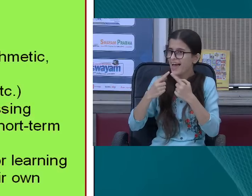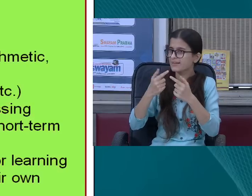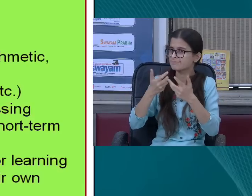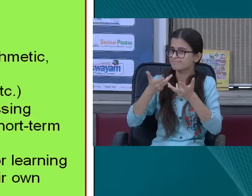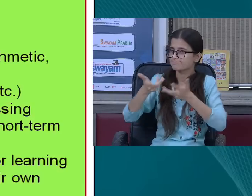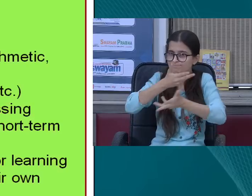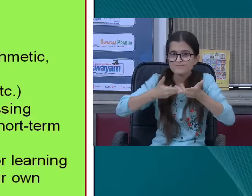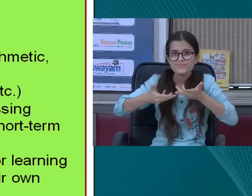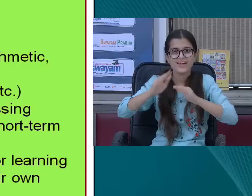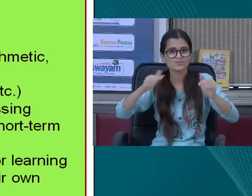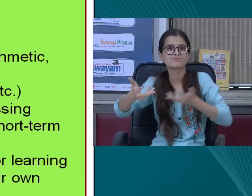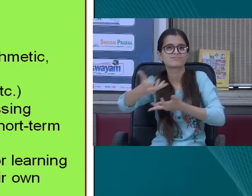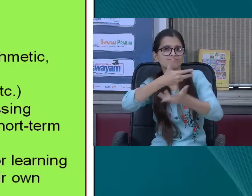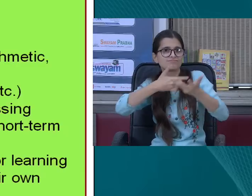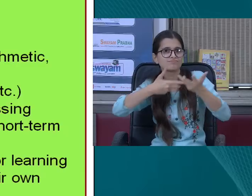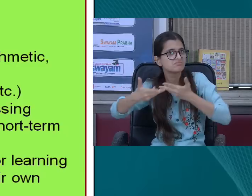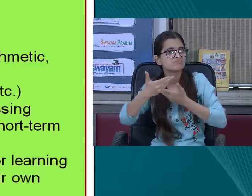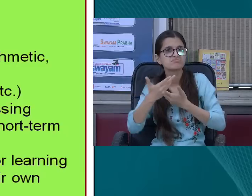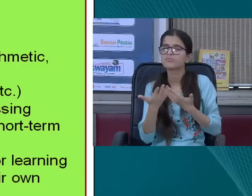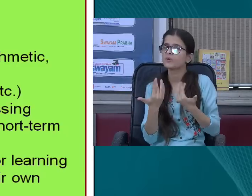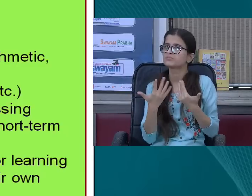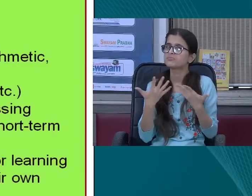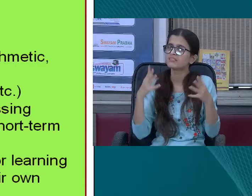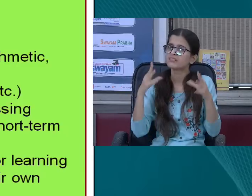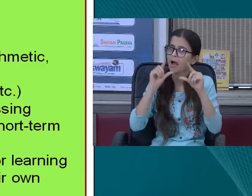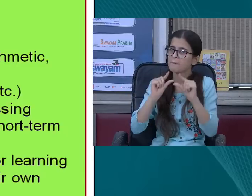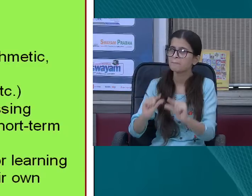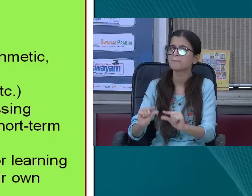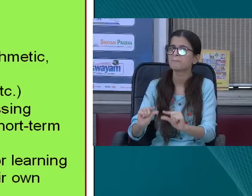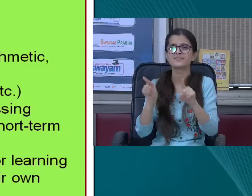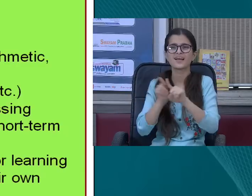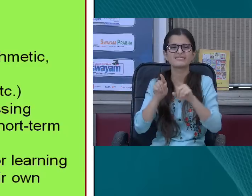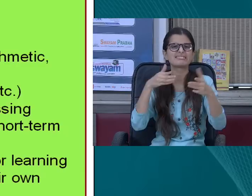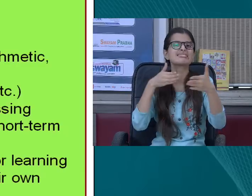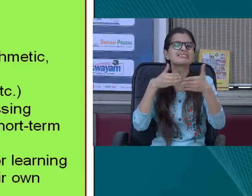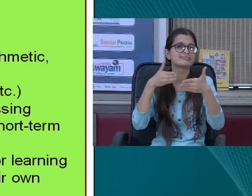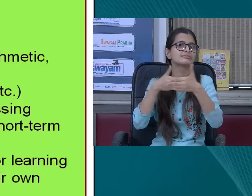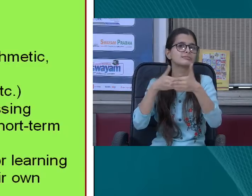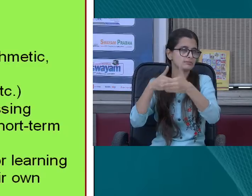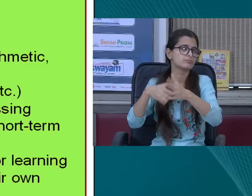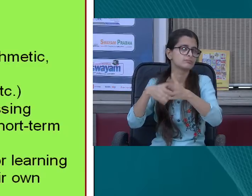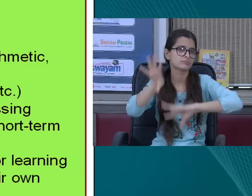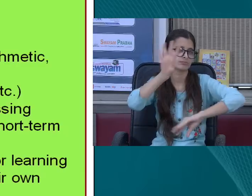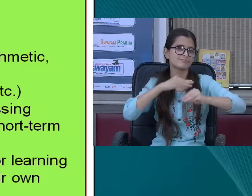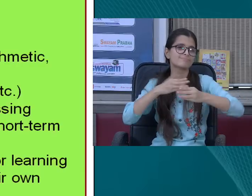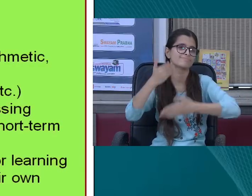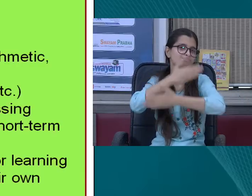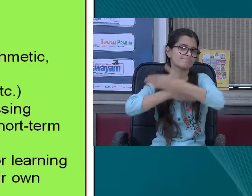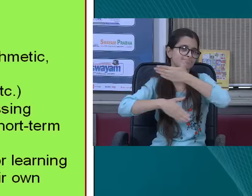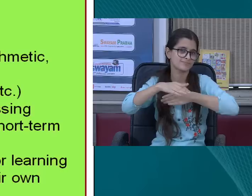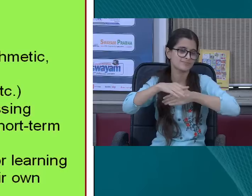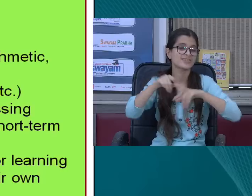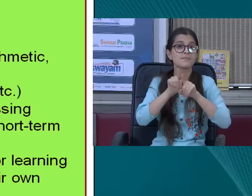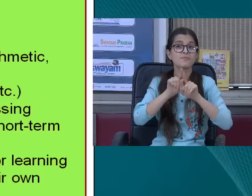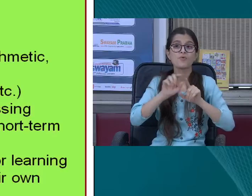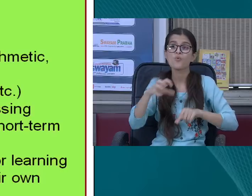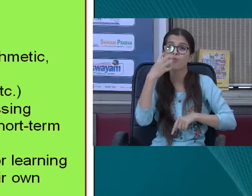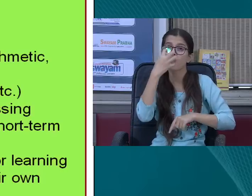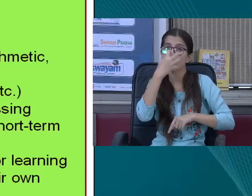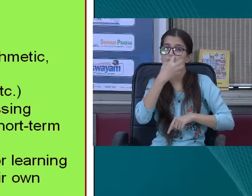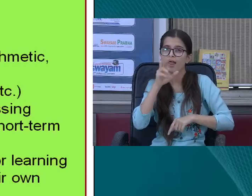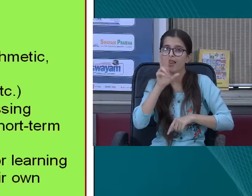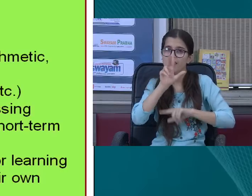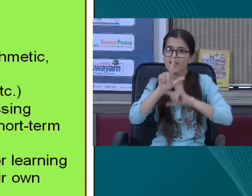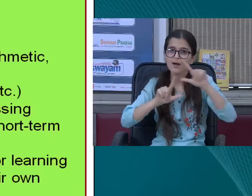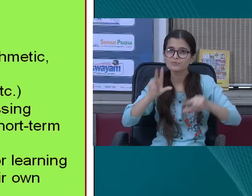or understand the intention of others, what we call pragmatic learning difficulties. And when it comes to oral language also, they